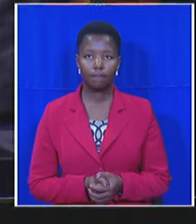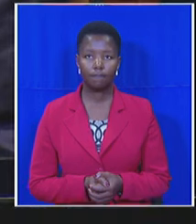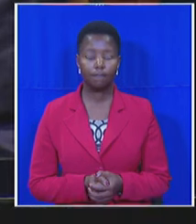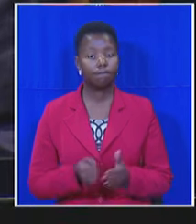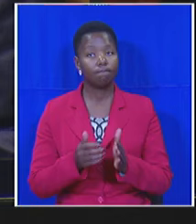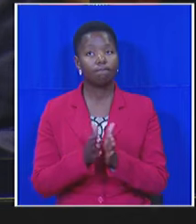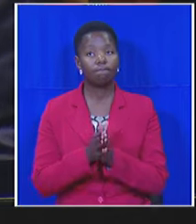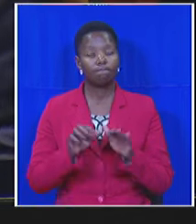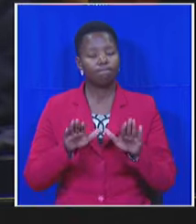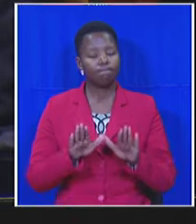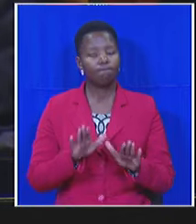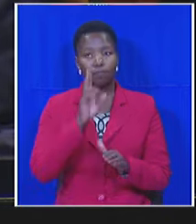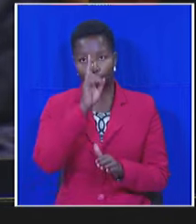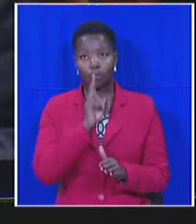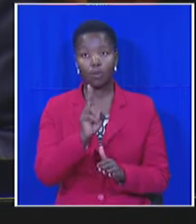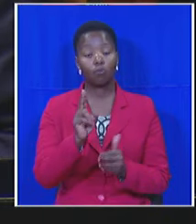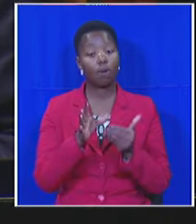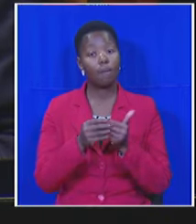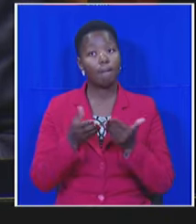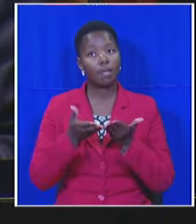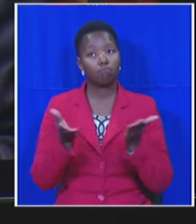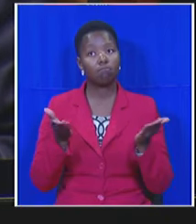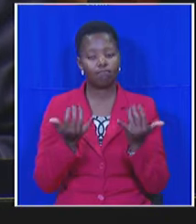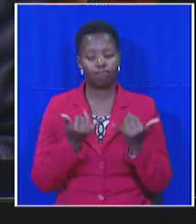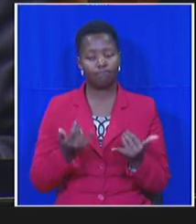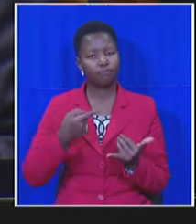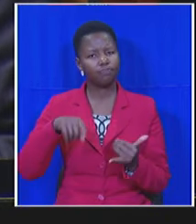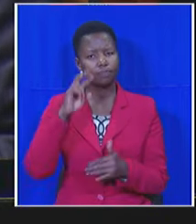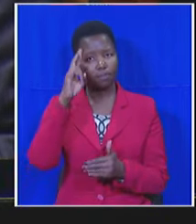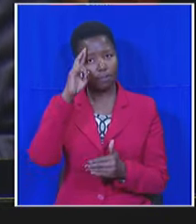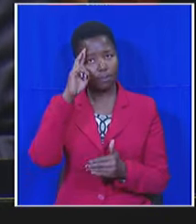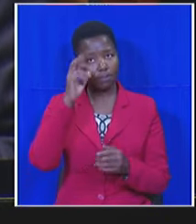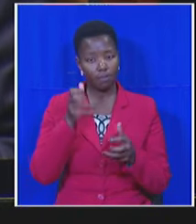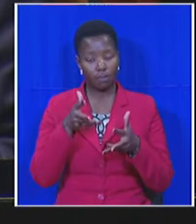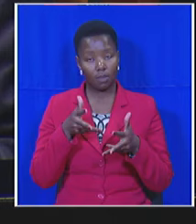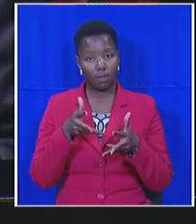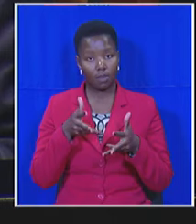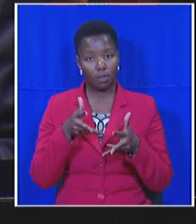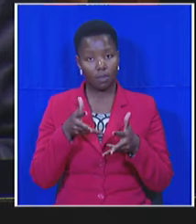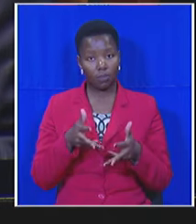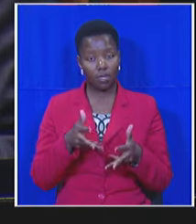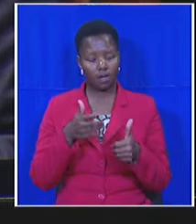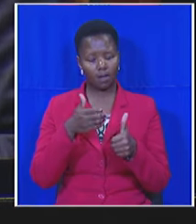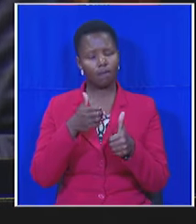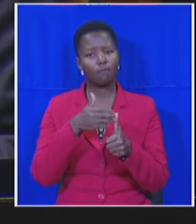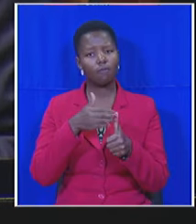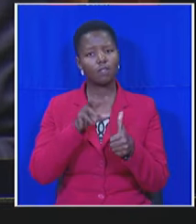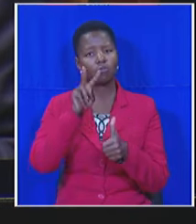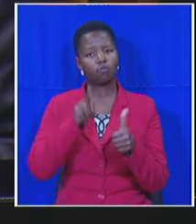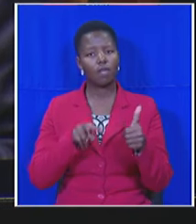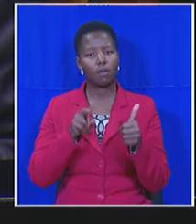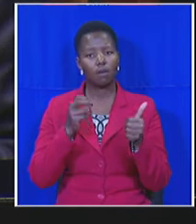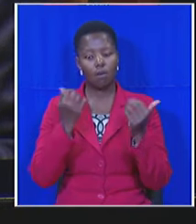Order. Honorable members, I wish to remind members that after the debate on the first reading of the appropriation